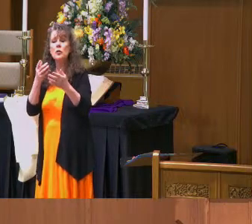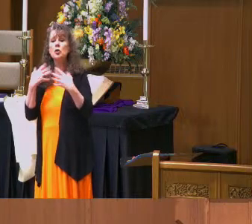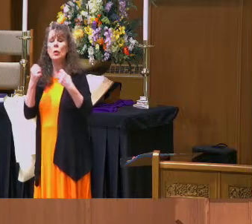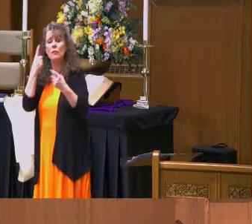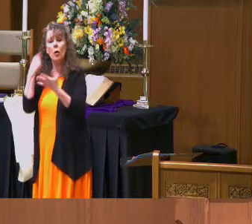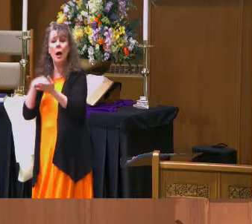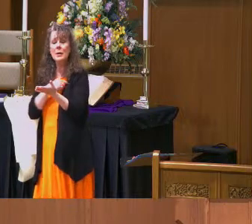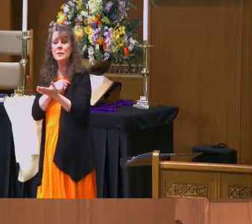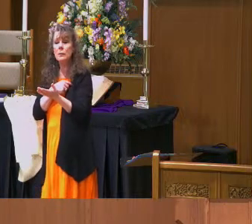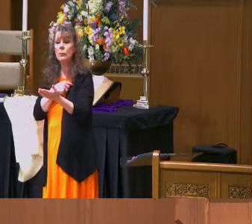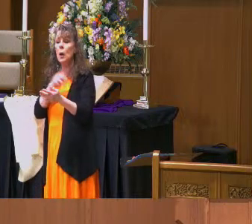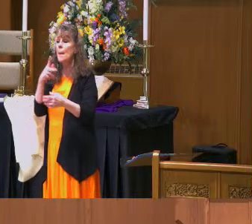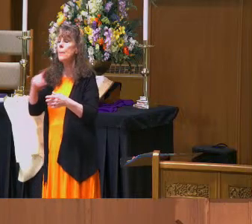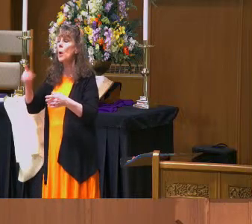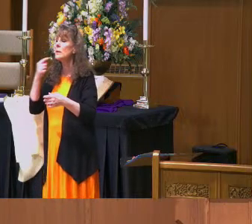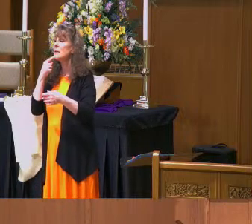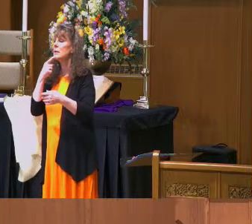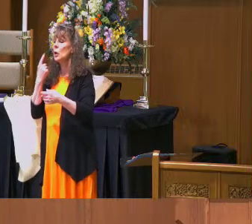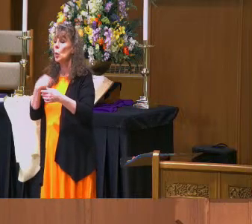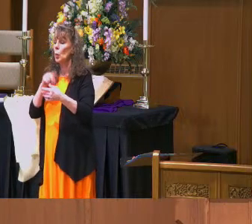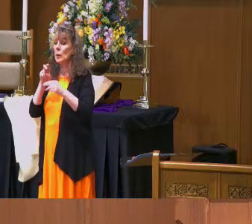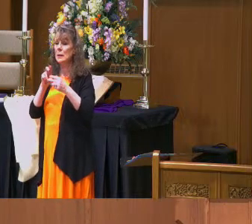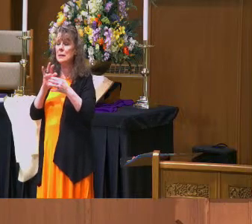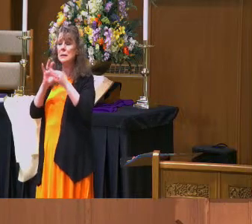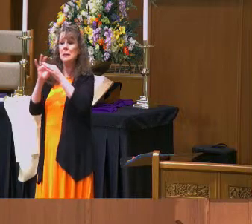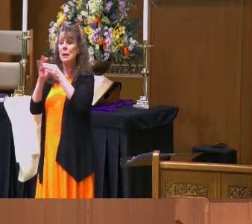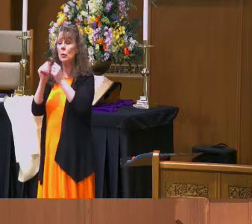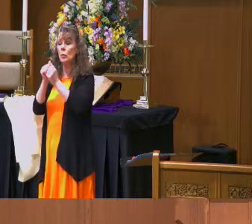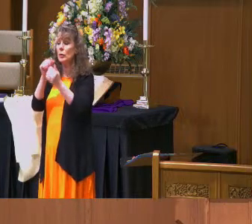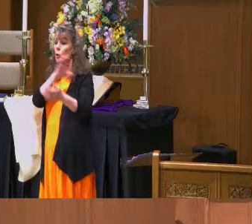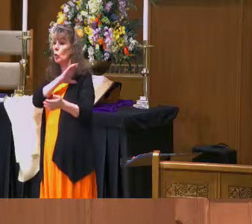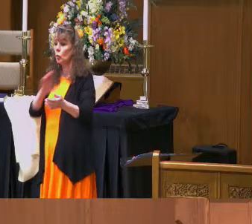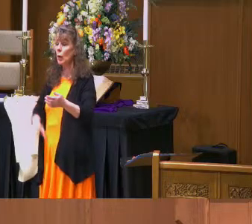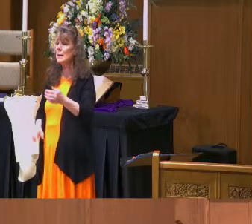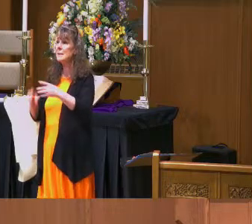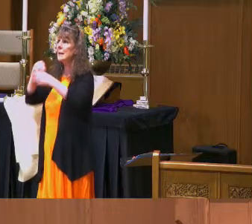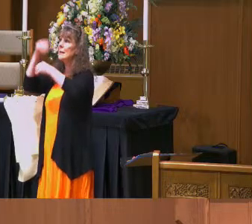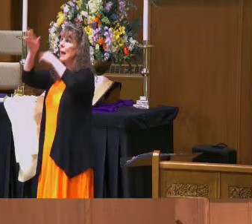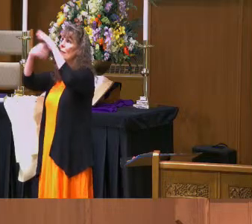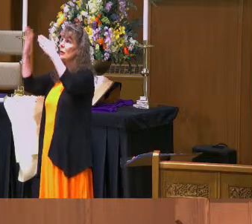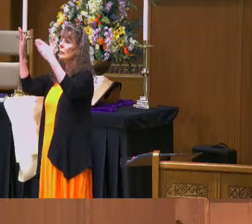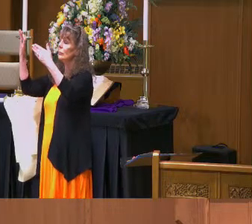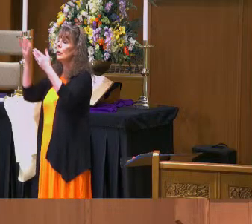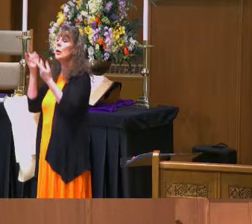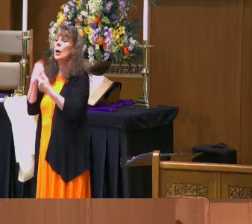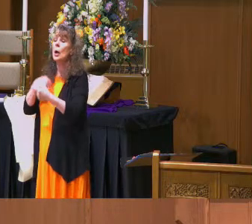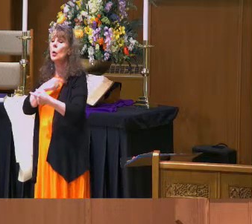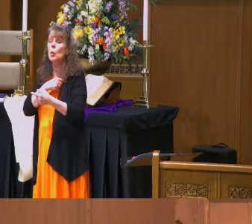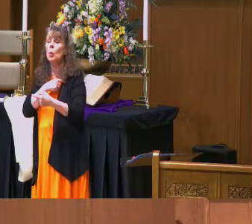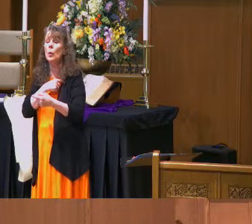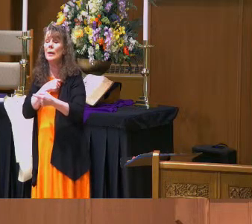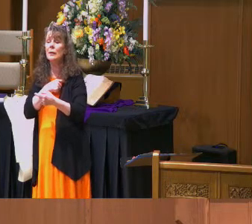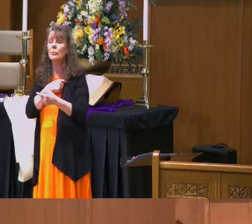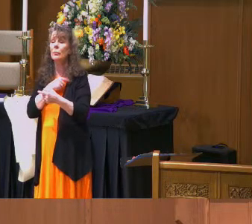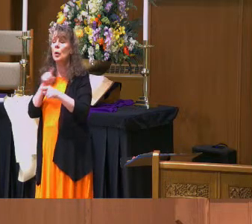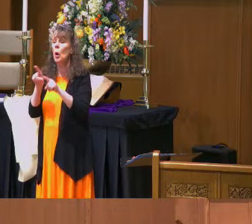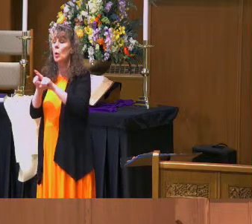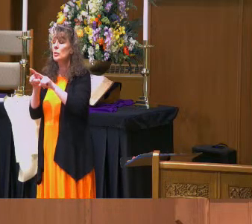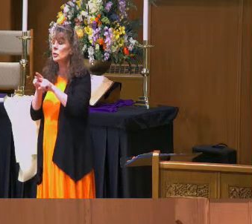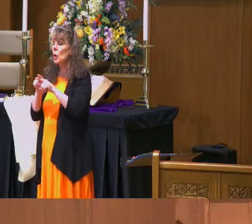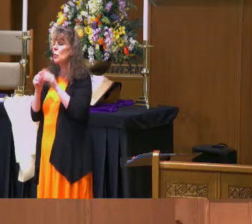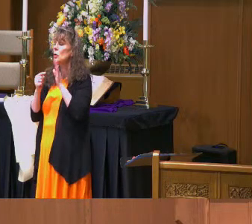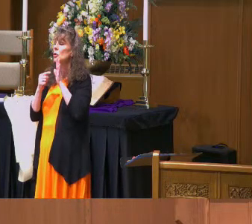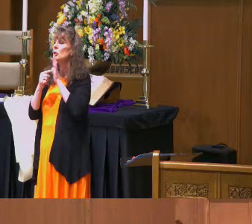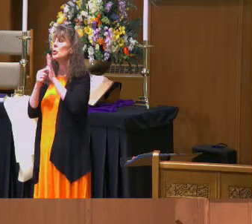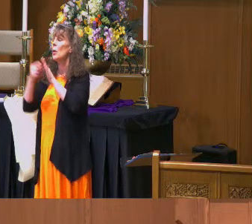Paul tells us that we are now seated with Christ in the heavenly places, and we who with unveiled faces all reflect the